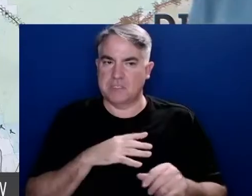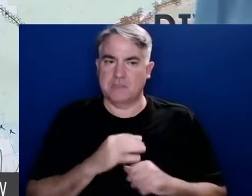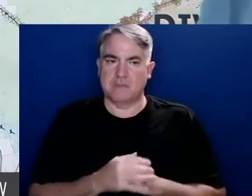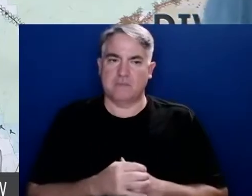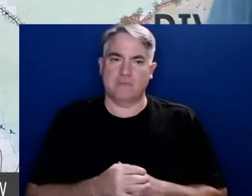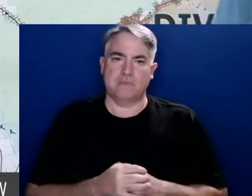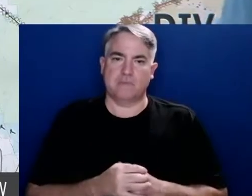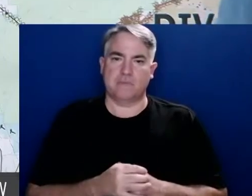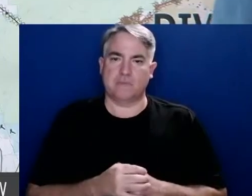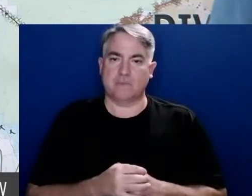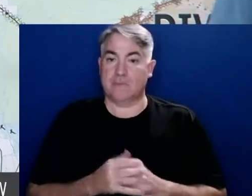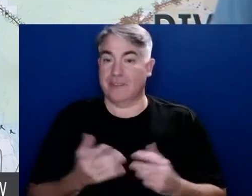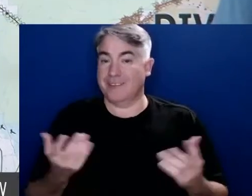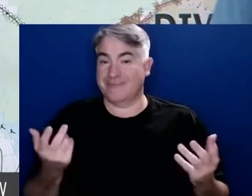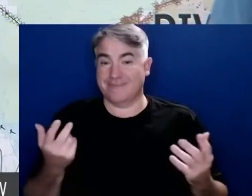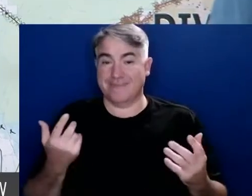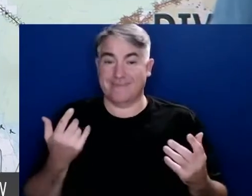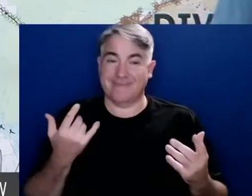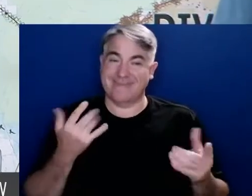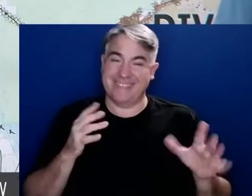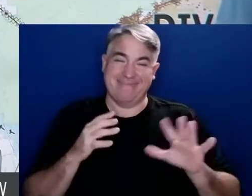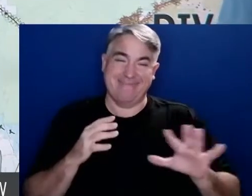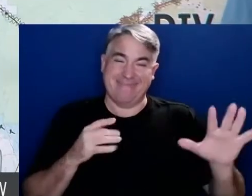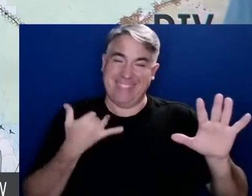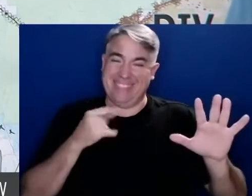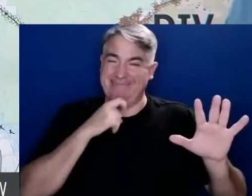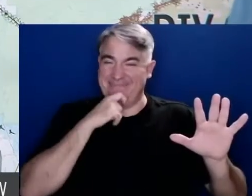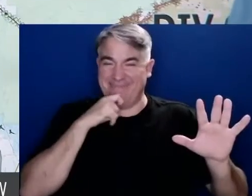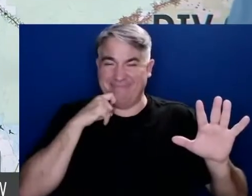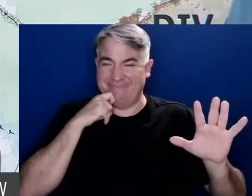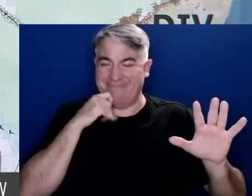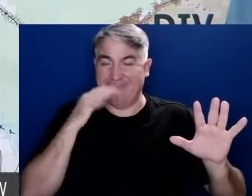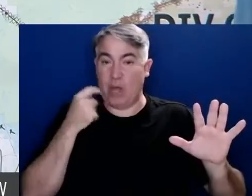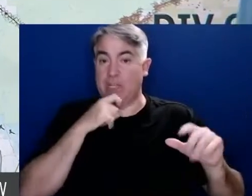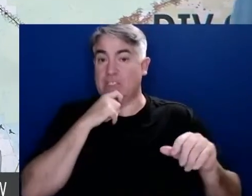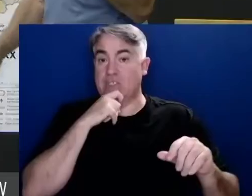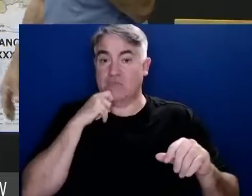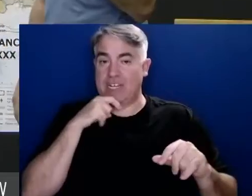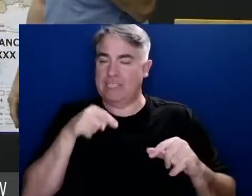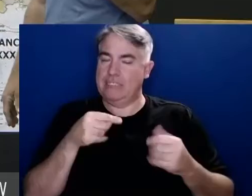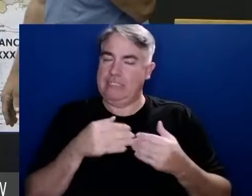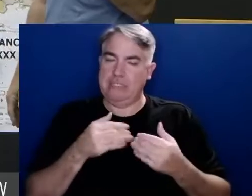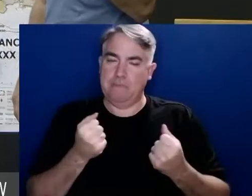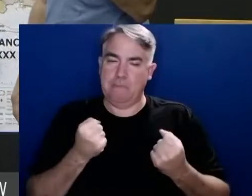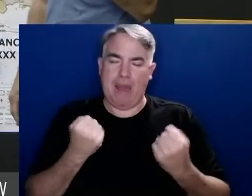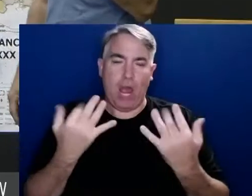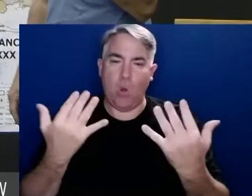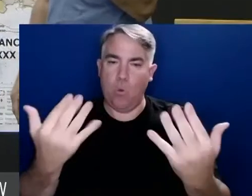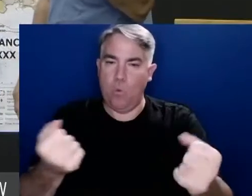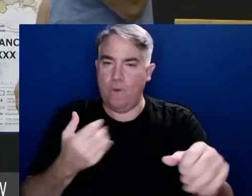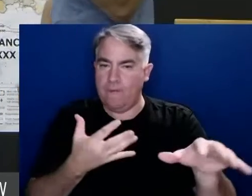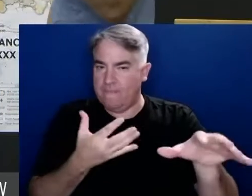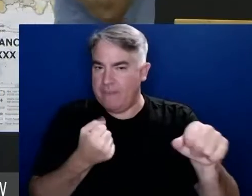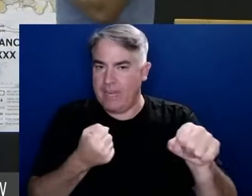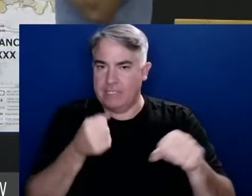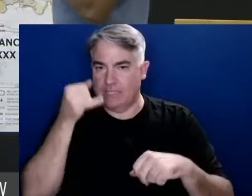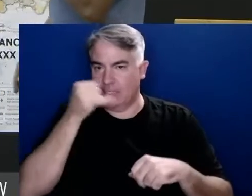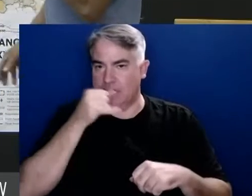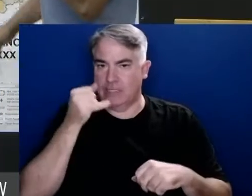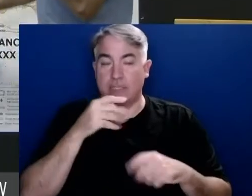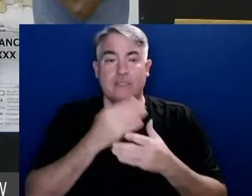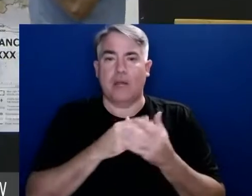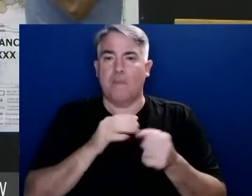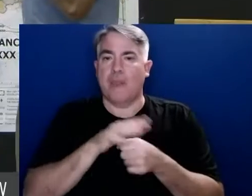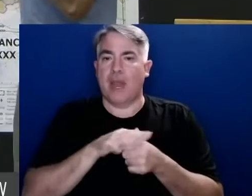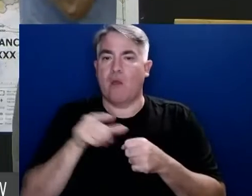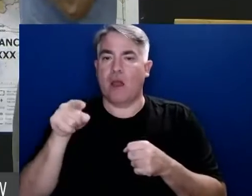they're consuming much more rapidly than they do on some of the other fires that we've been on, and in some other areas that have more moisture. So